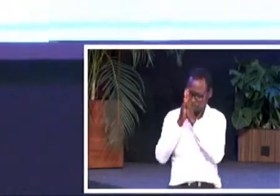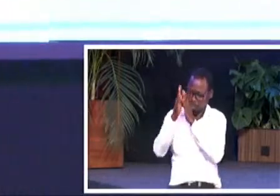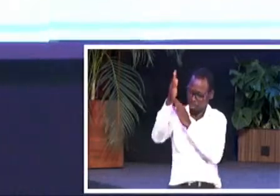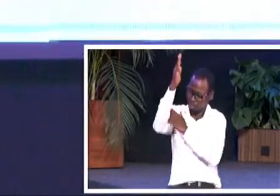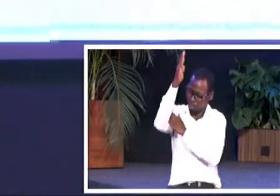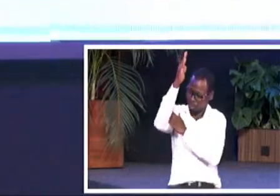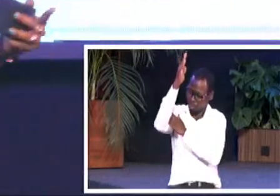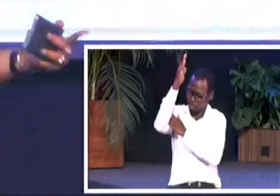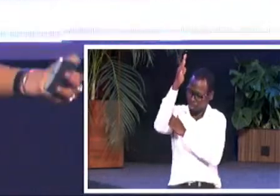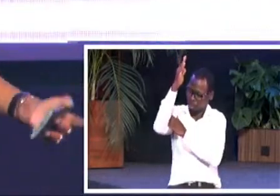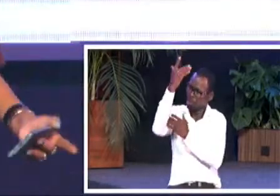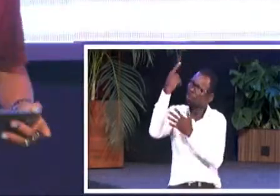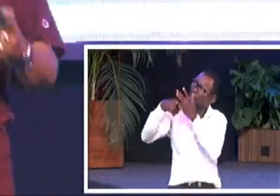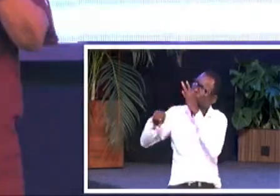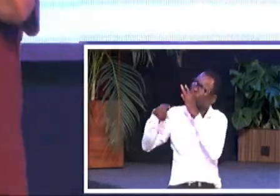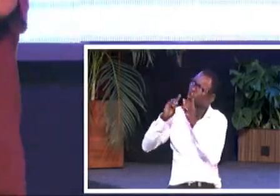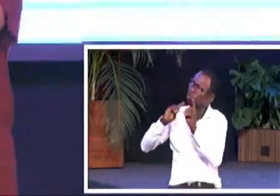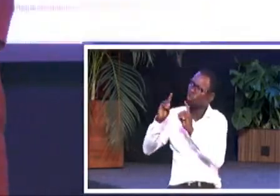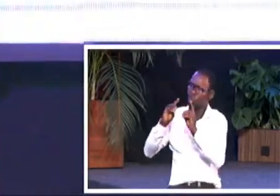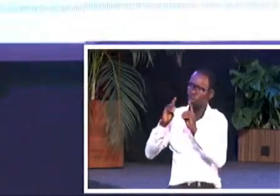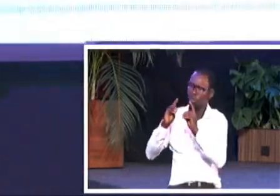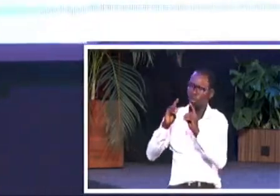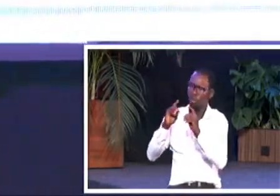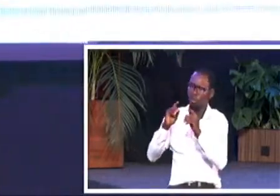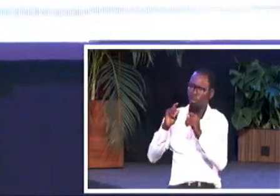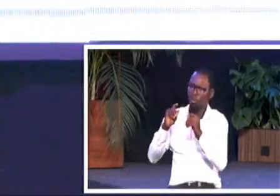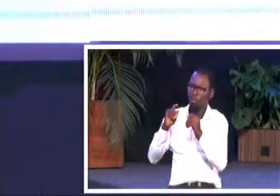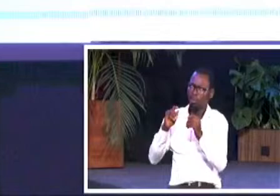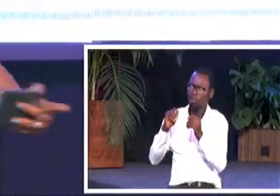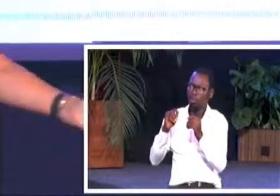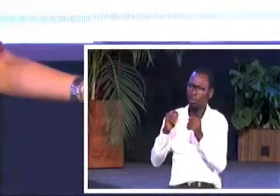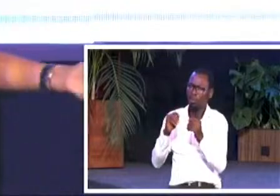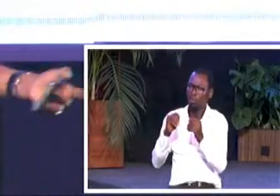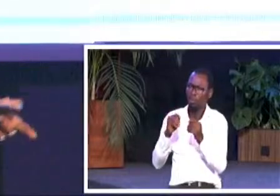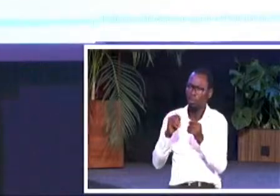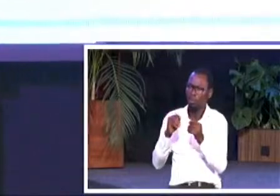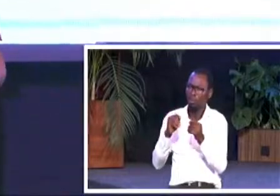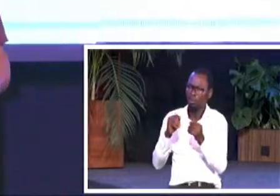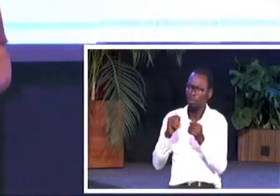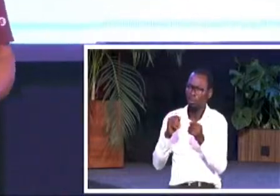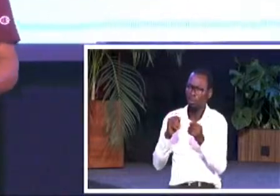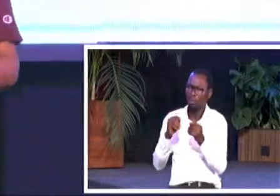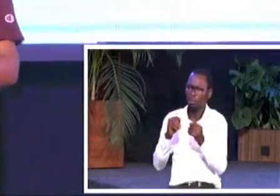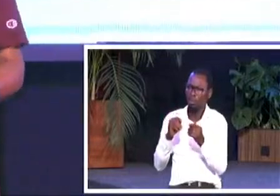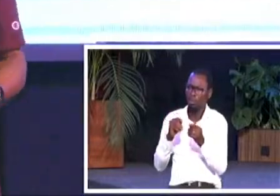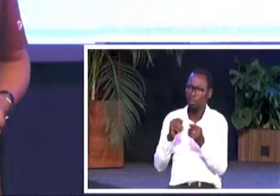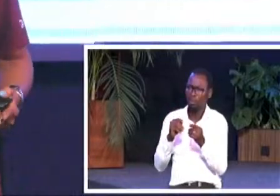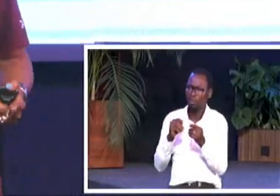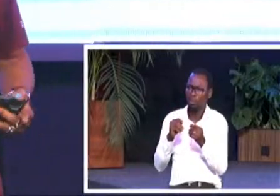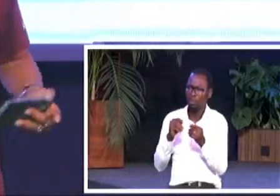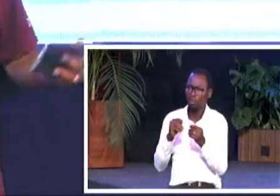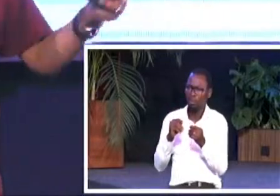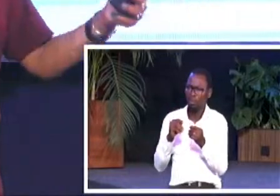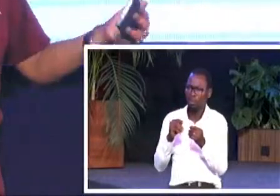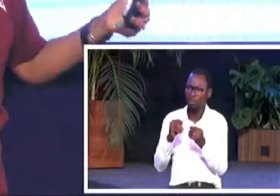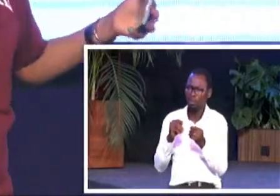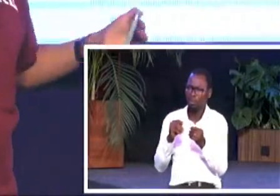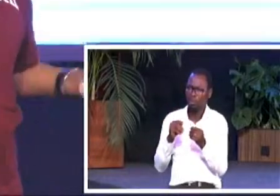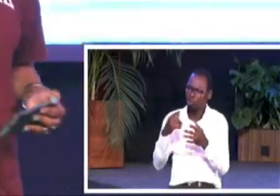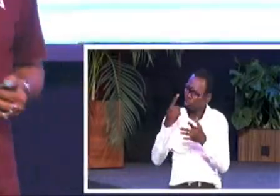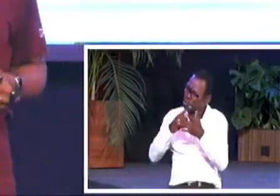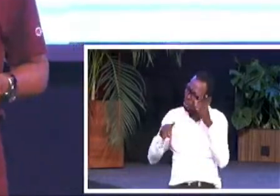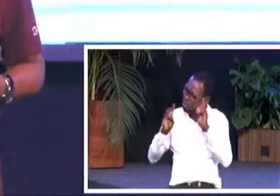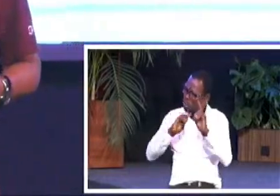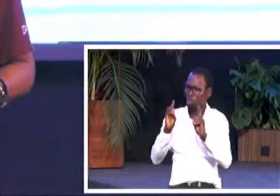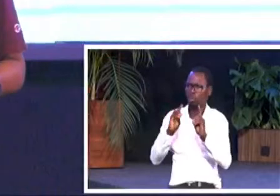God, what should I do? I was in banking when I was in the UK, but I didn't want to go back to banking when I came to Ghana. What should I